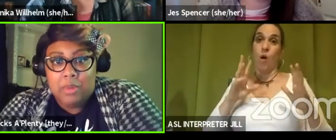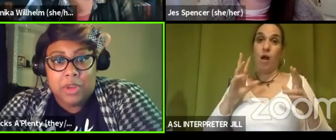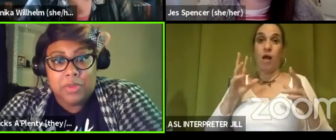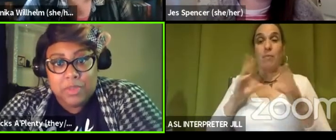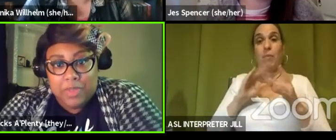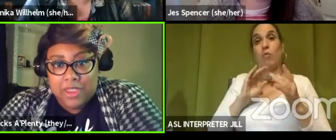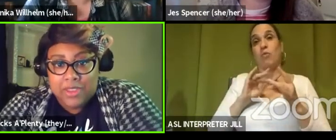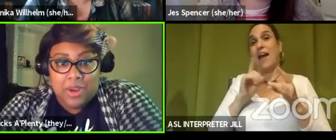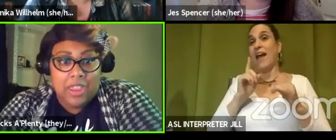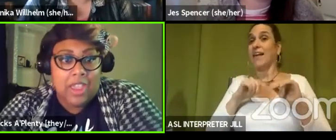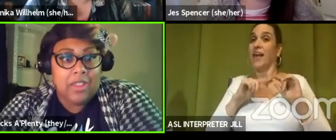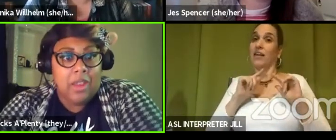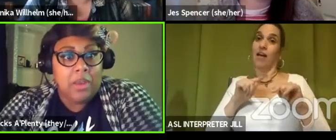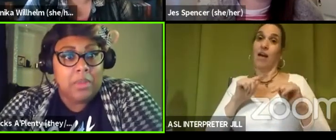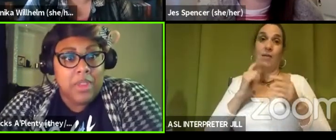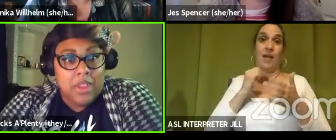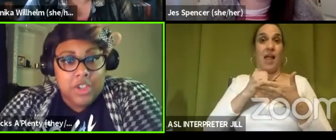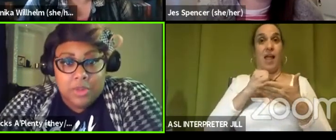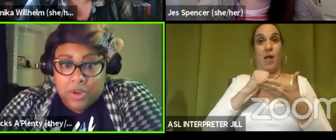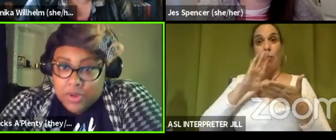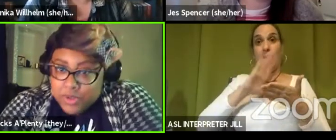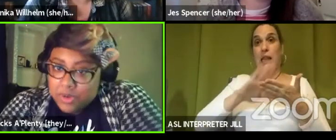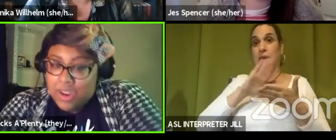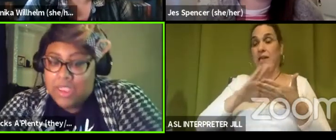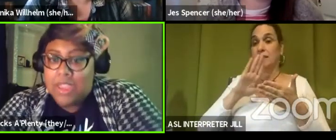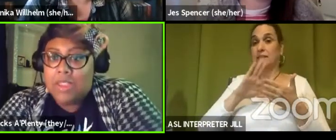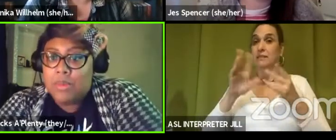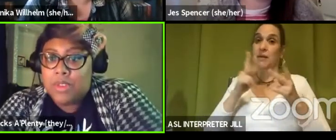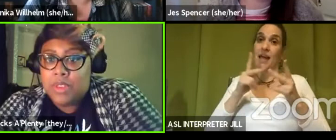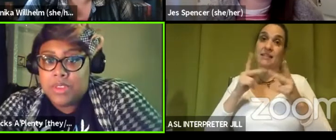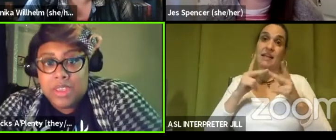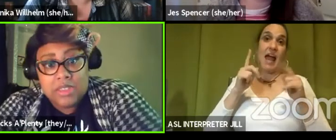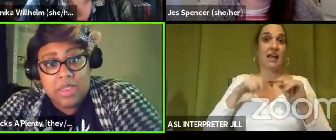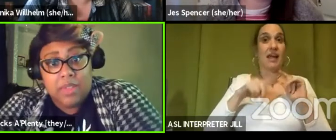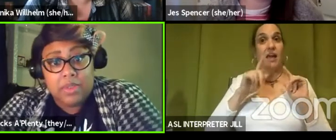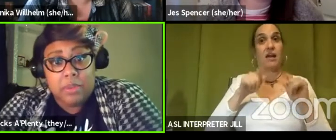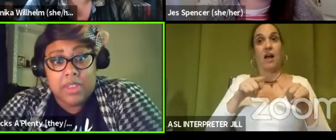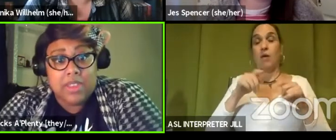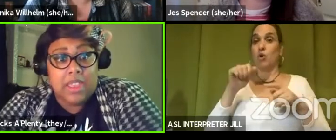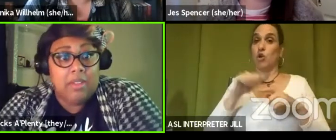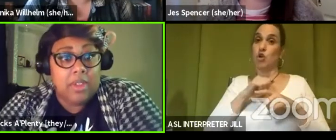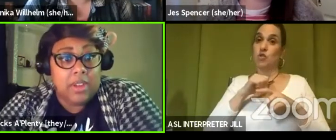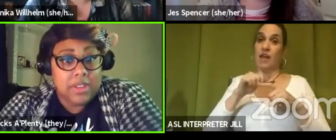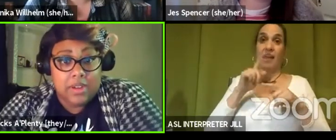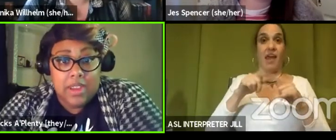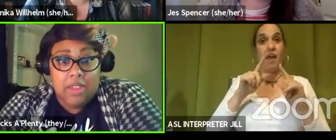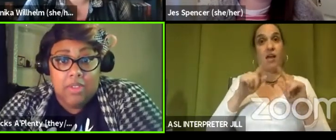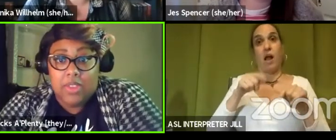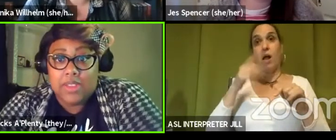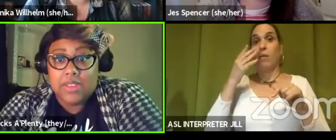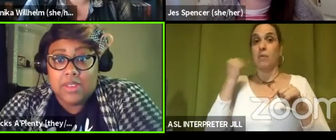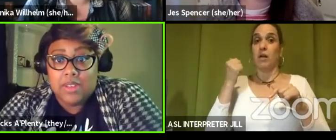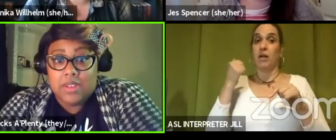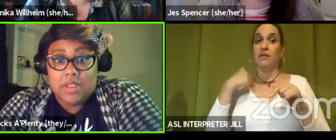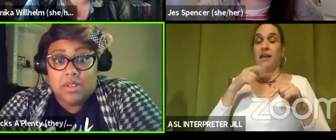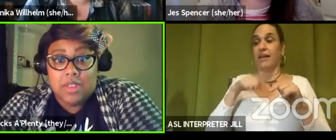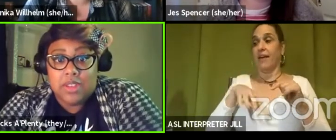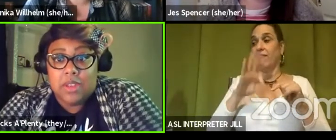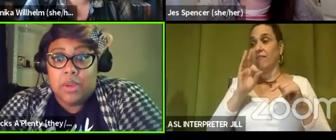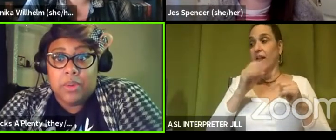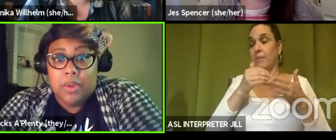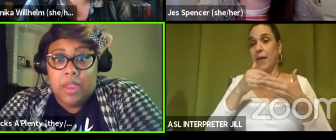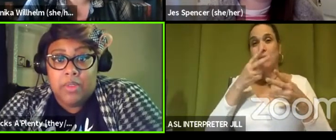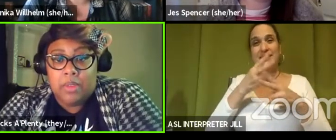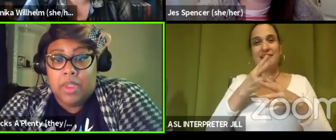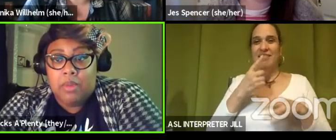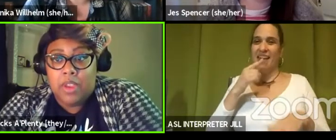to help clean up the space, or I can't come to rehearsal, or I can't come to these things that we have to do because I can't find a sitter. Like that's a